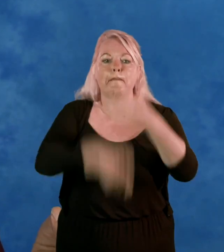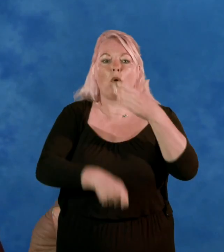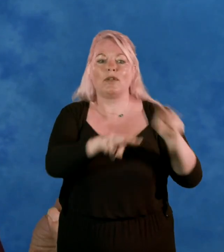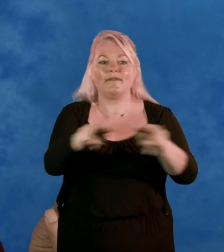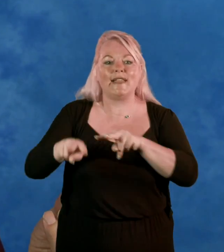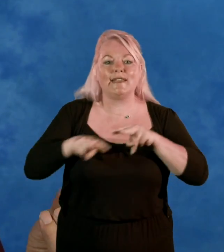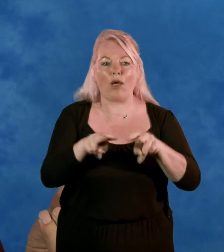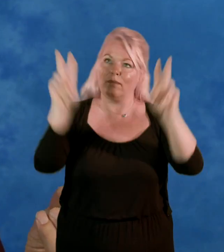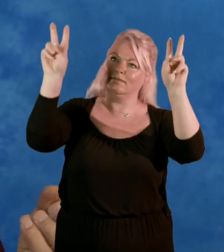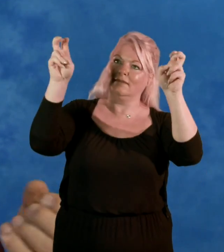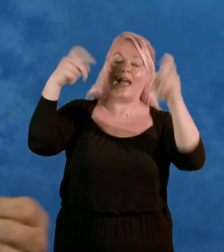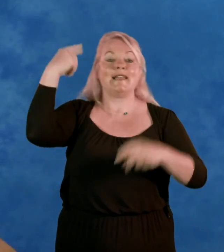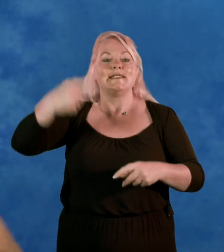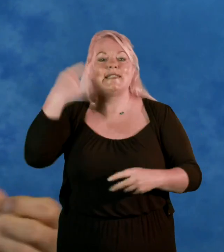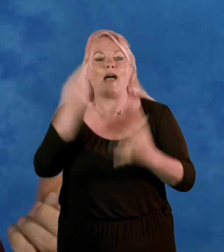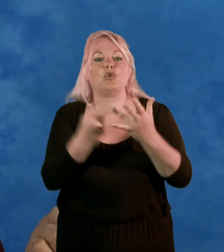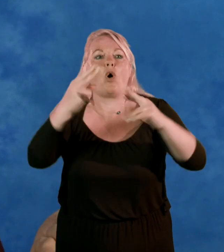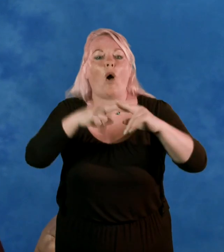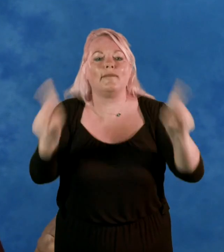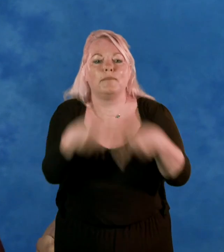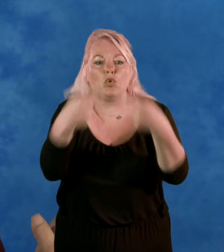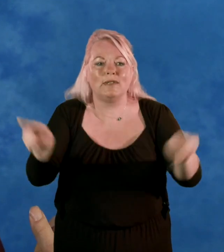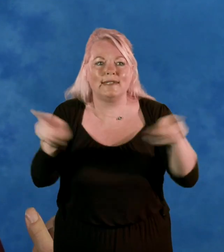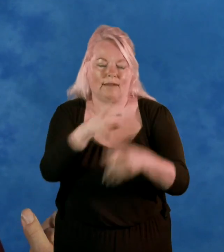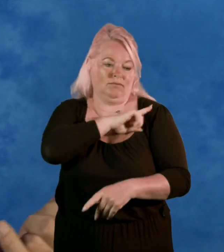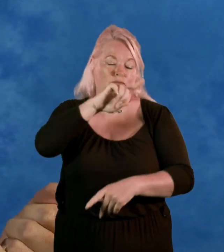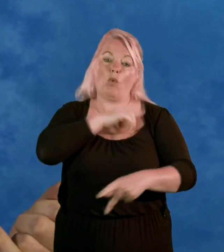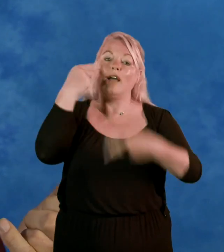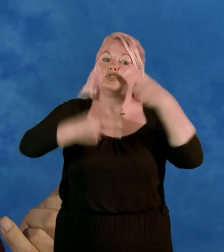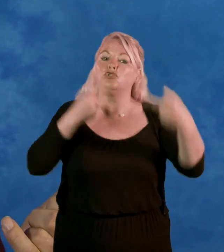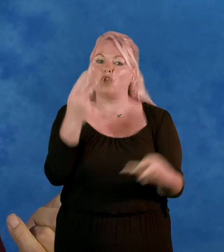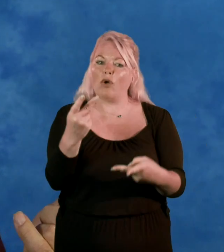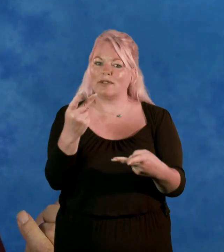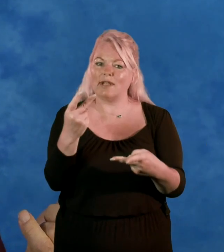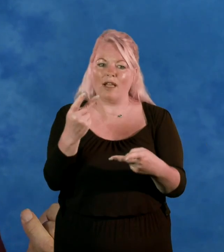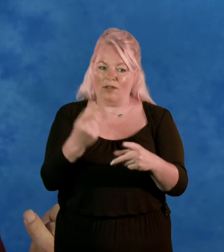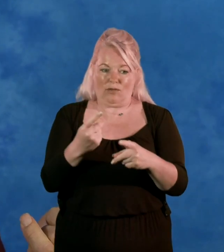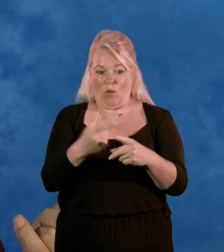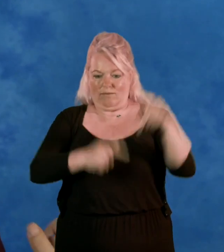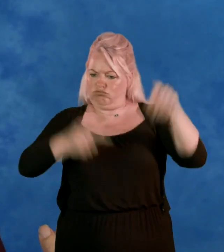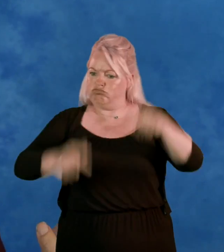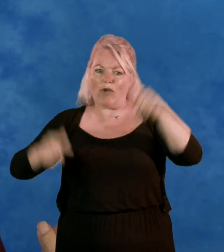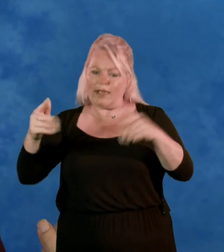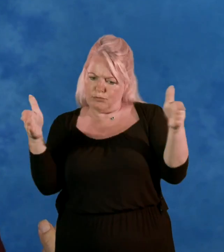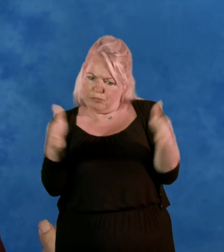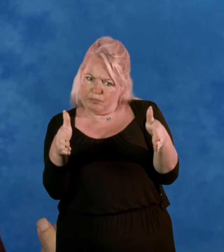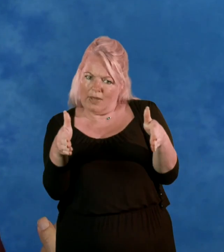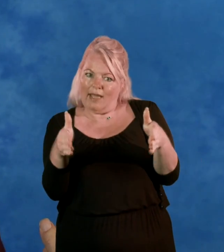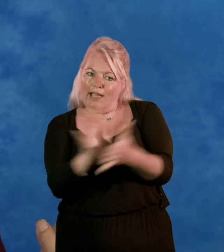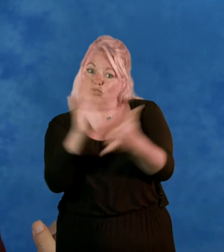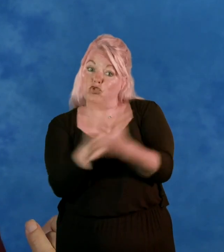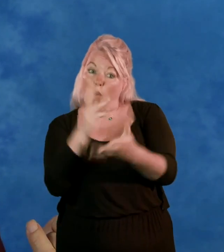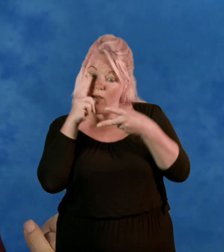The Sound of Music because there are a lot of soundtracks there which don't go too far in range. They're quite enjoyable to